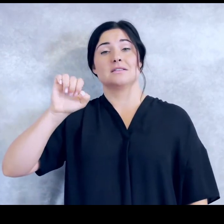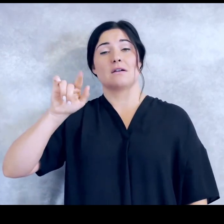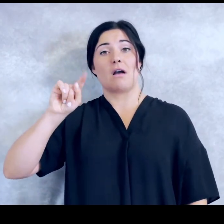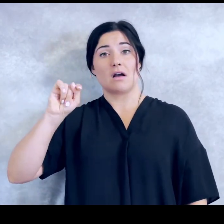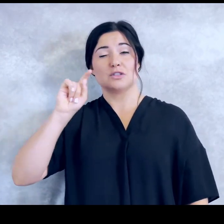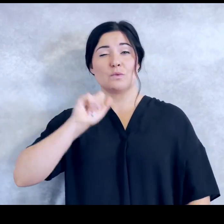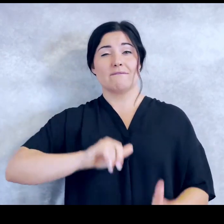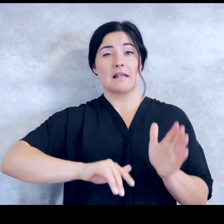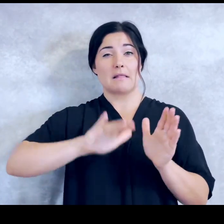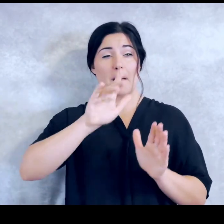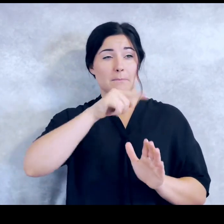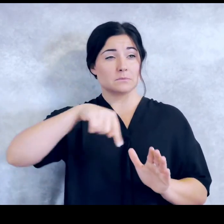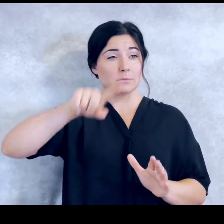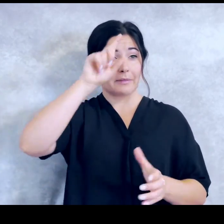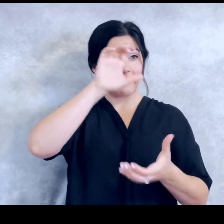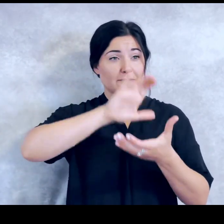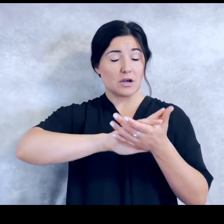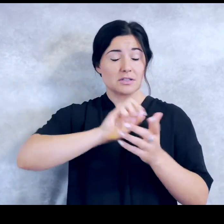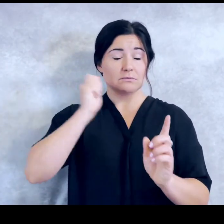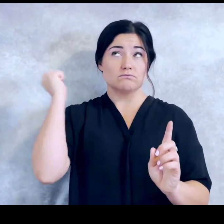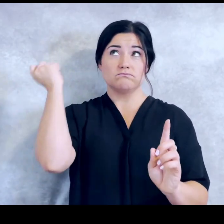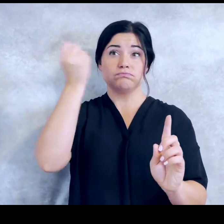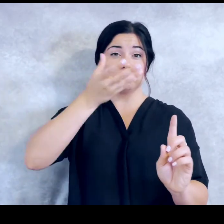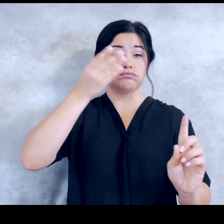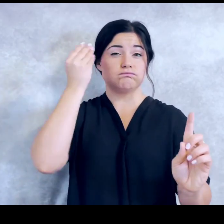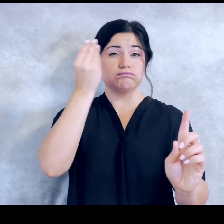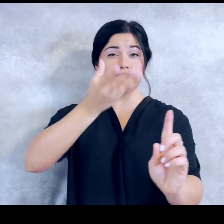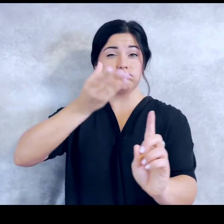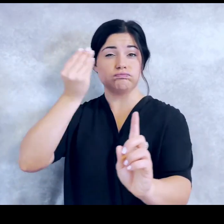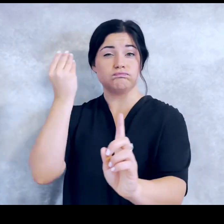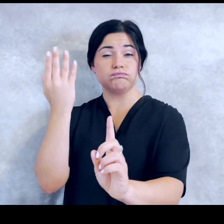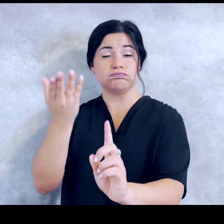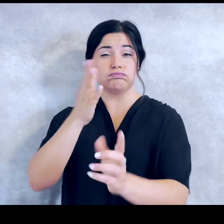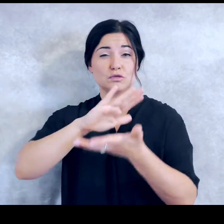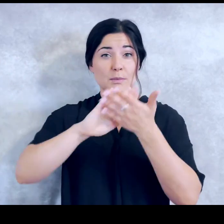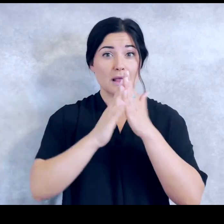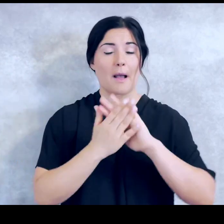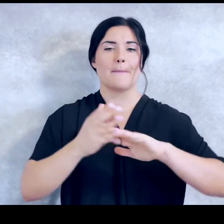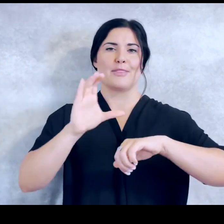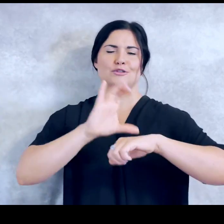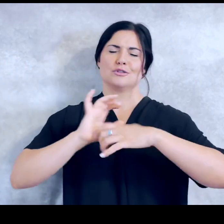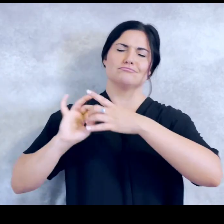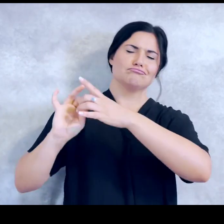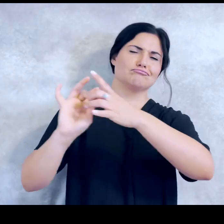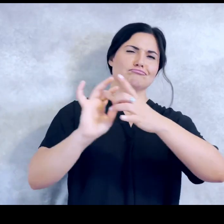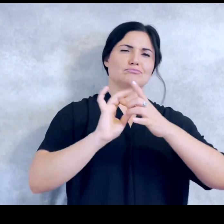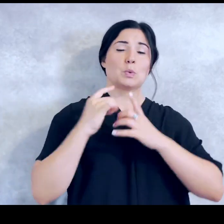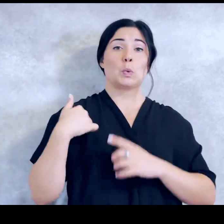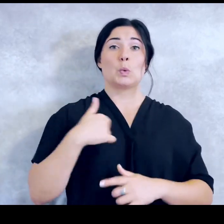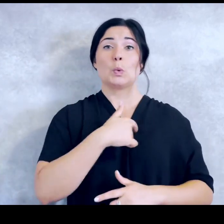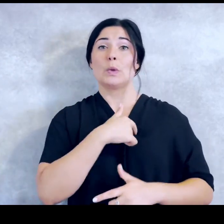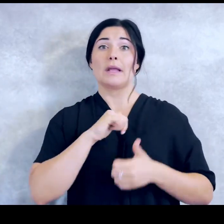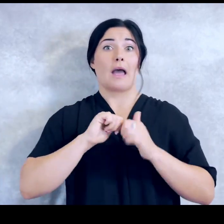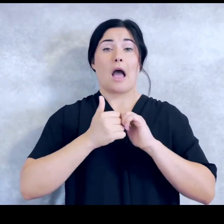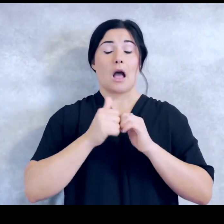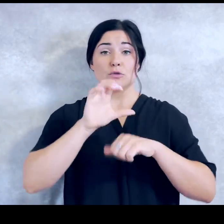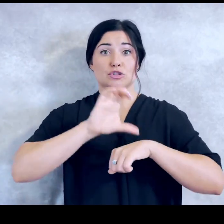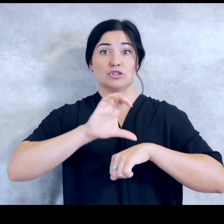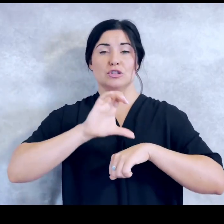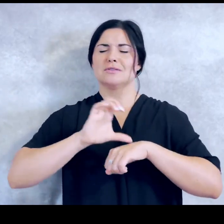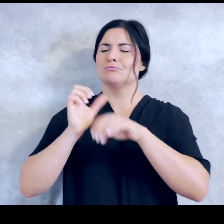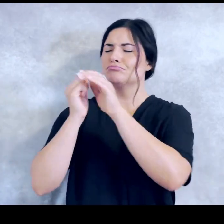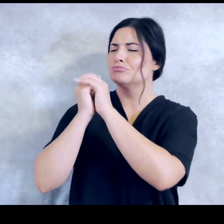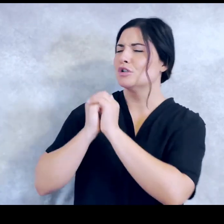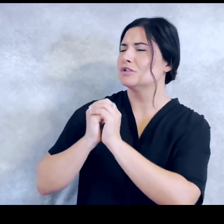and filled the believers so that we could be the church. And you and I become the church when we're devoted to God, on